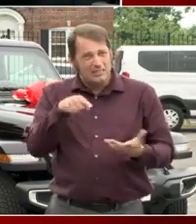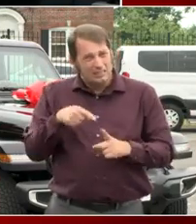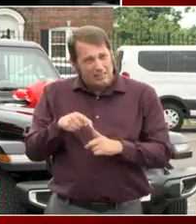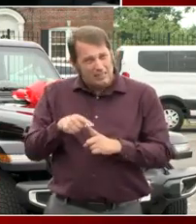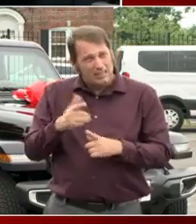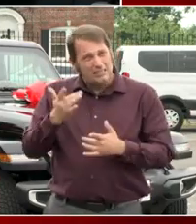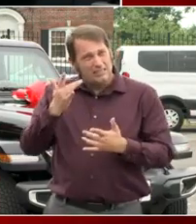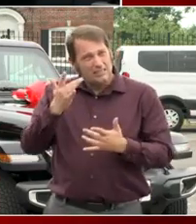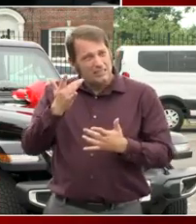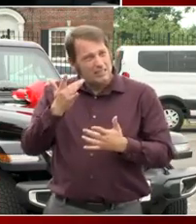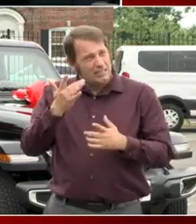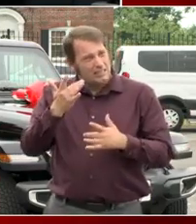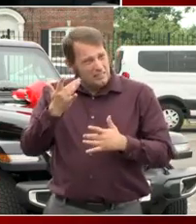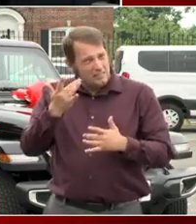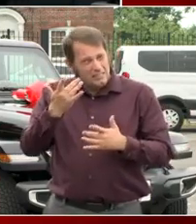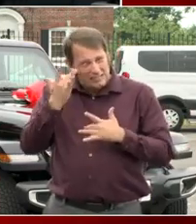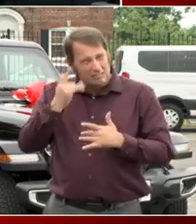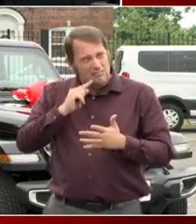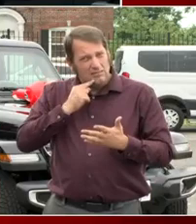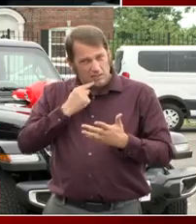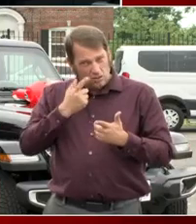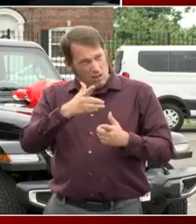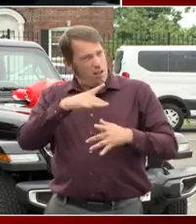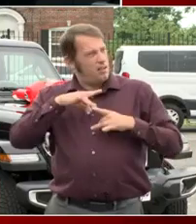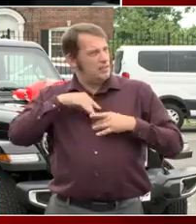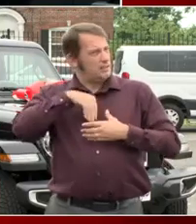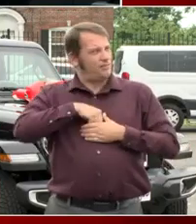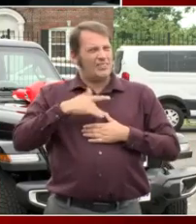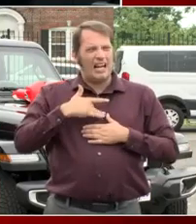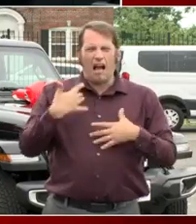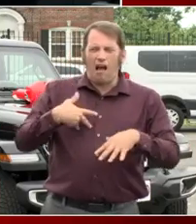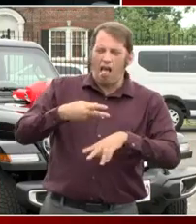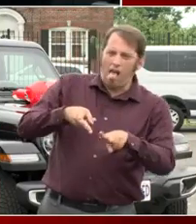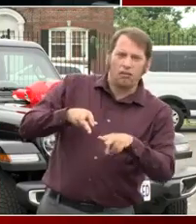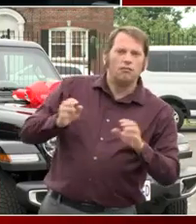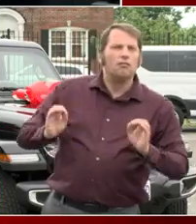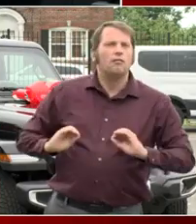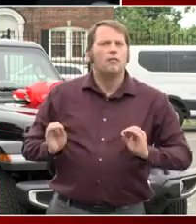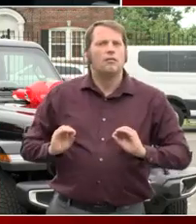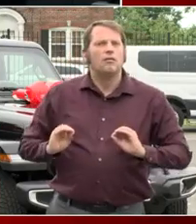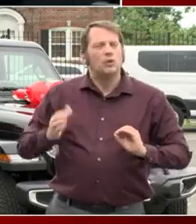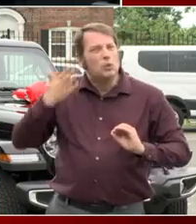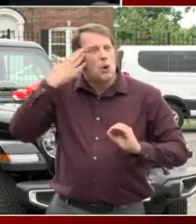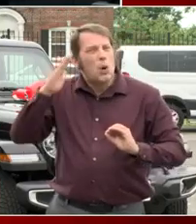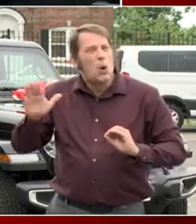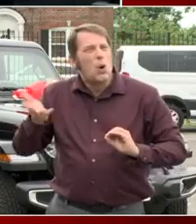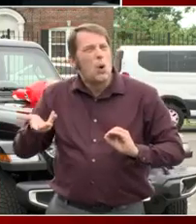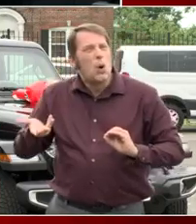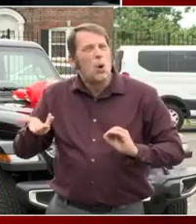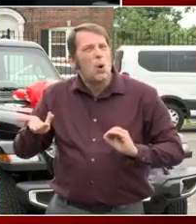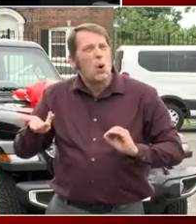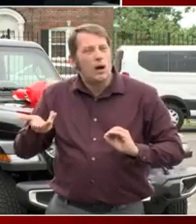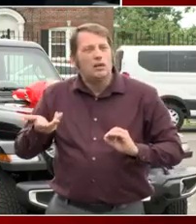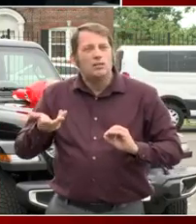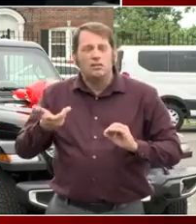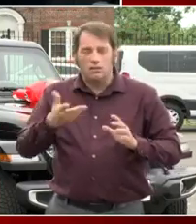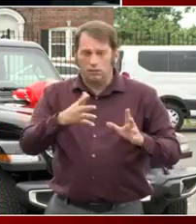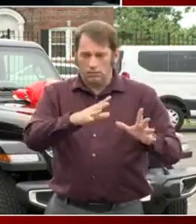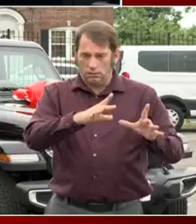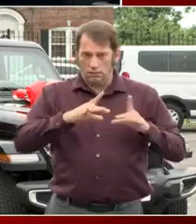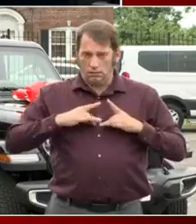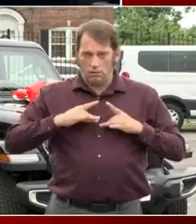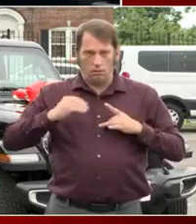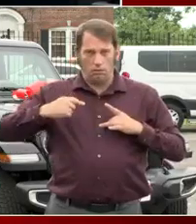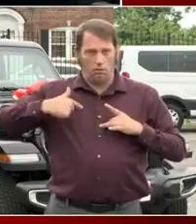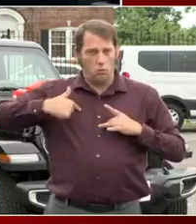elderly person or a person with an underlying condition. But what happens when you get infected, even if you don't get any